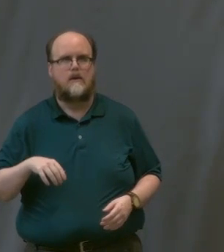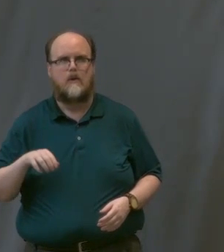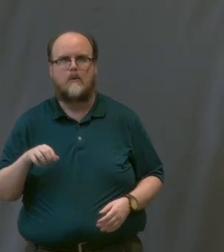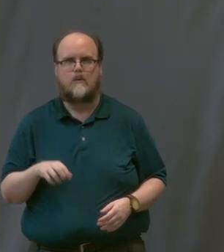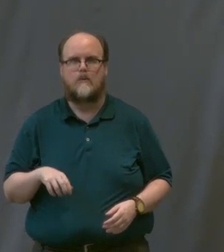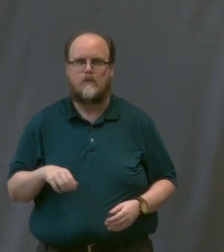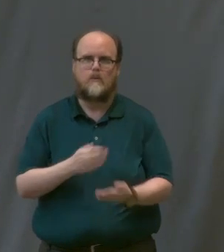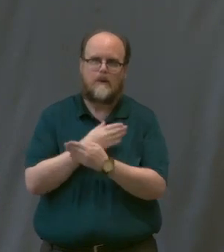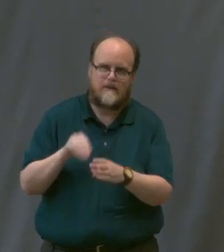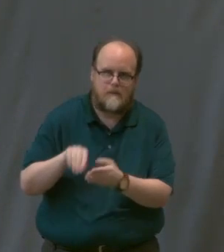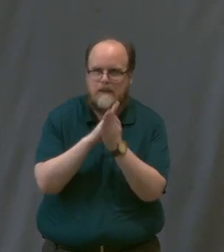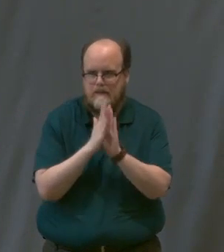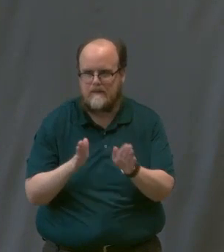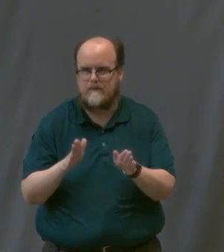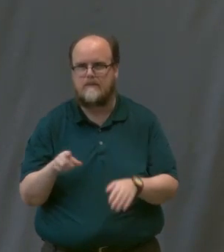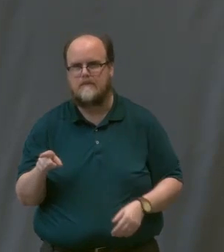peace.